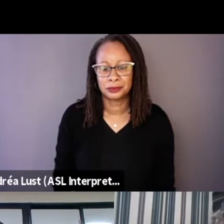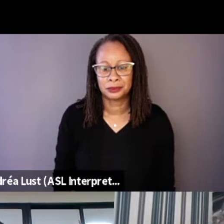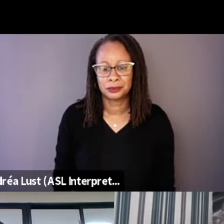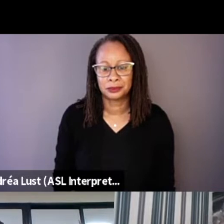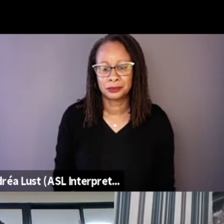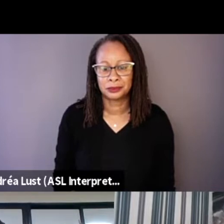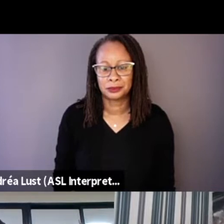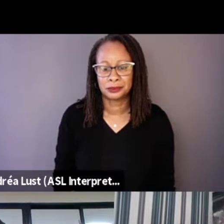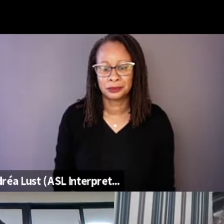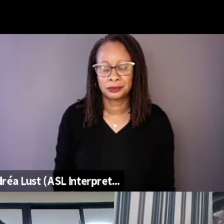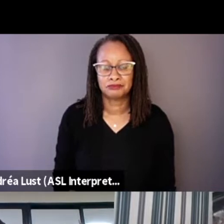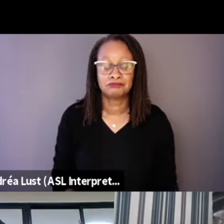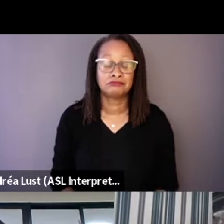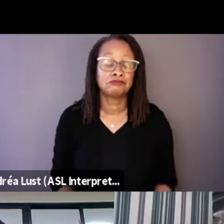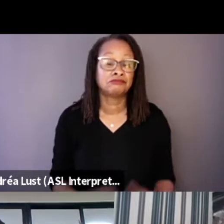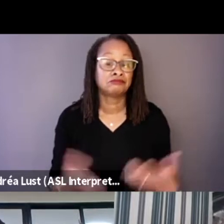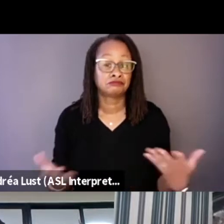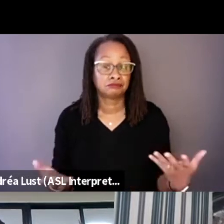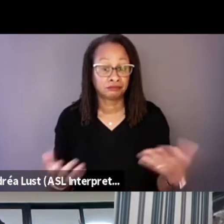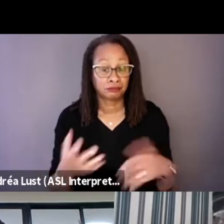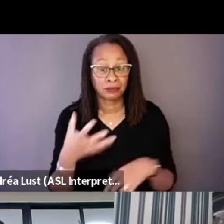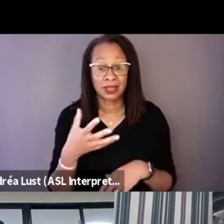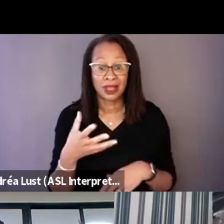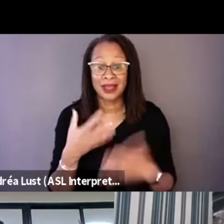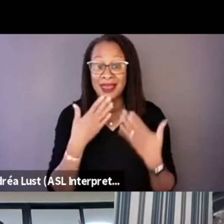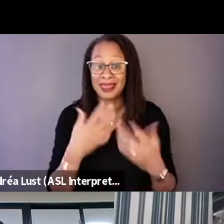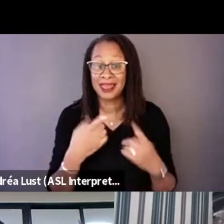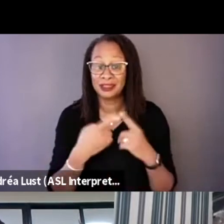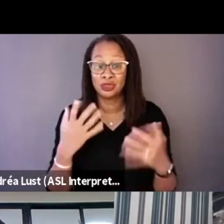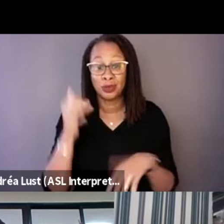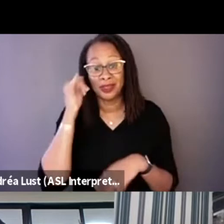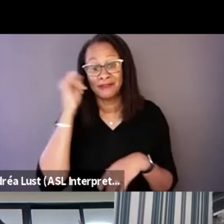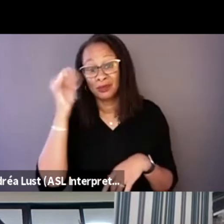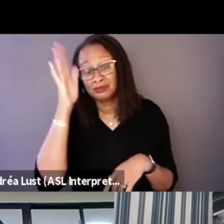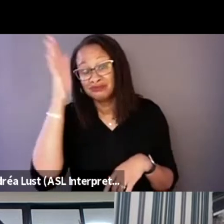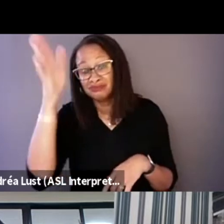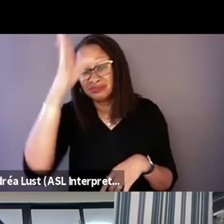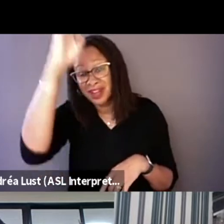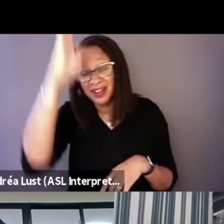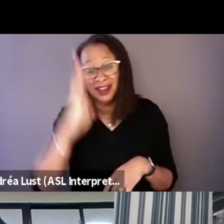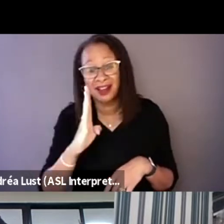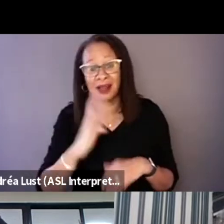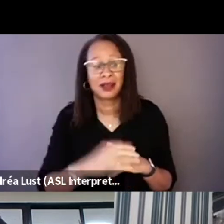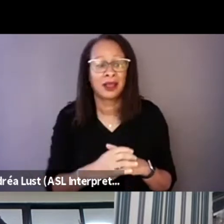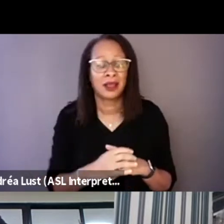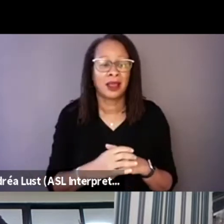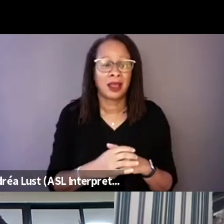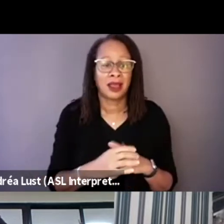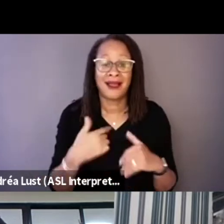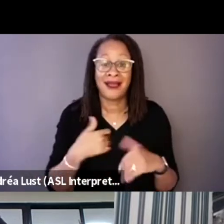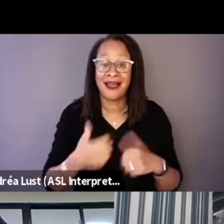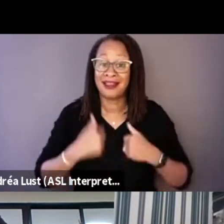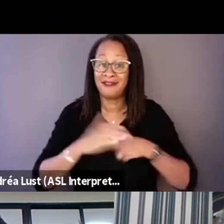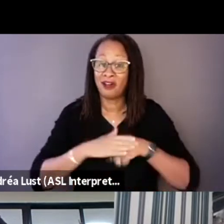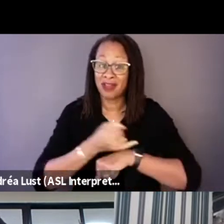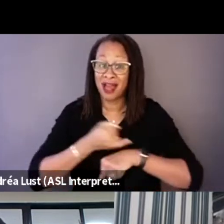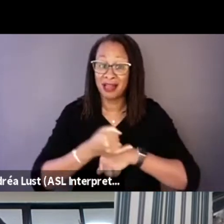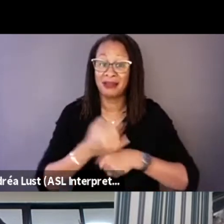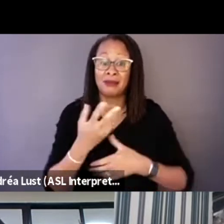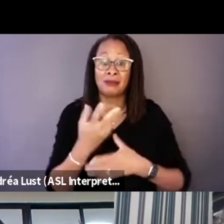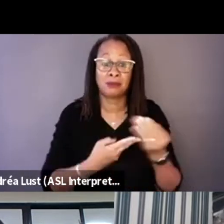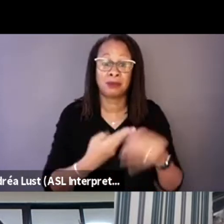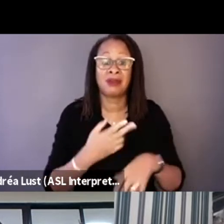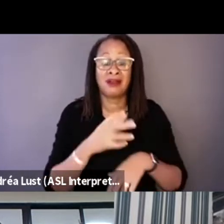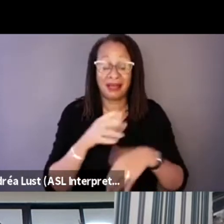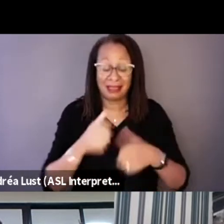dominicana. And thanks to destiny or God, I co-inhabit in this island, living in the